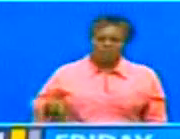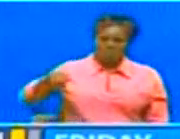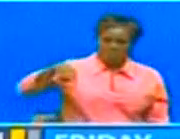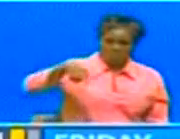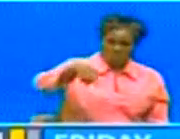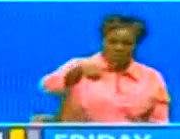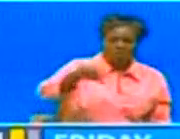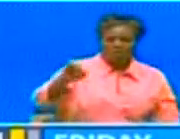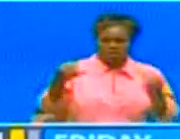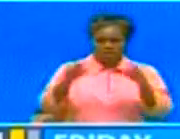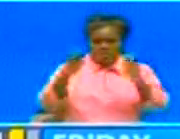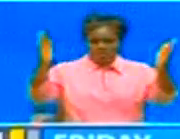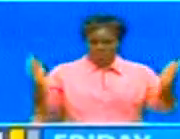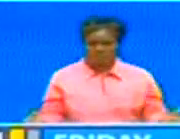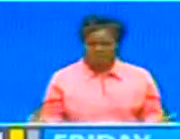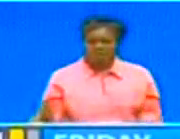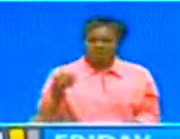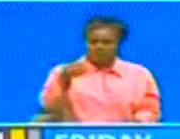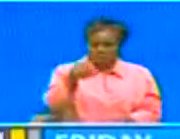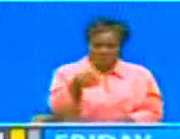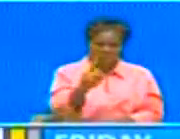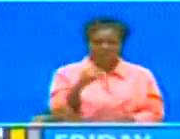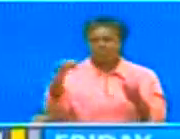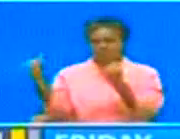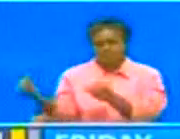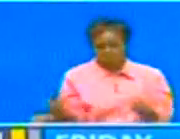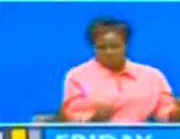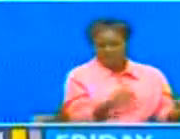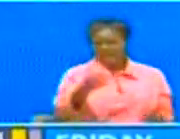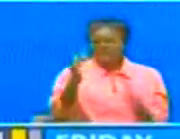desk yet yes. again. Yes. Where you get to introduce yet another story to us.